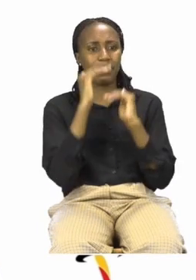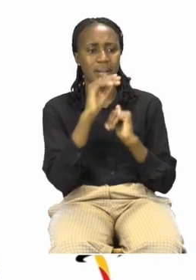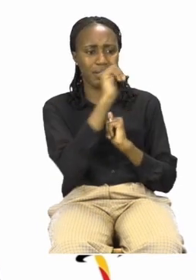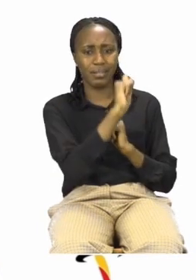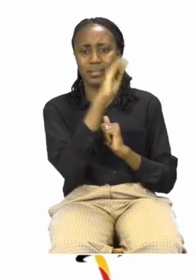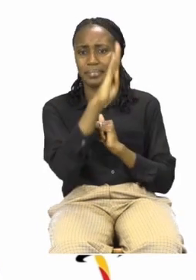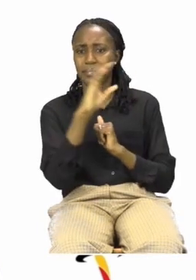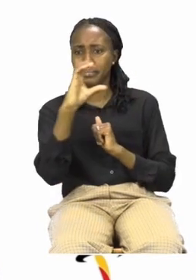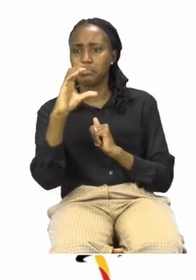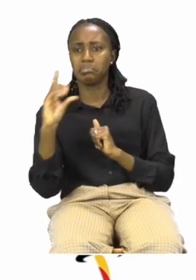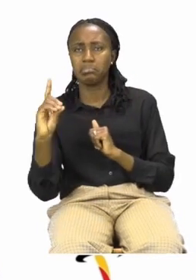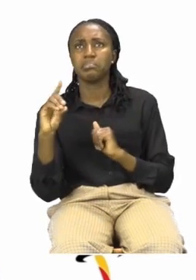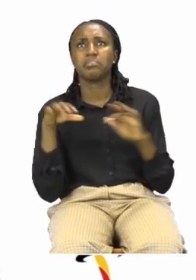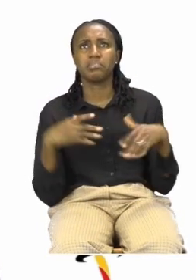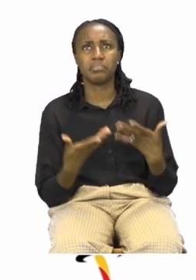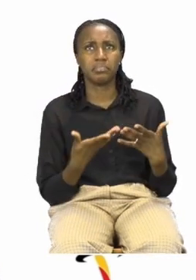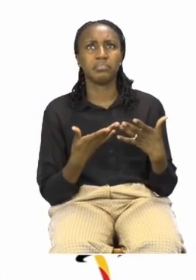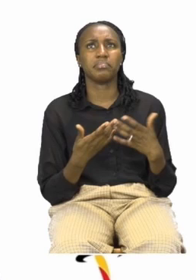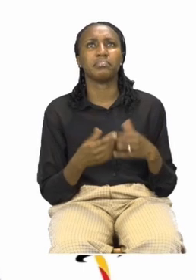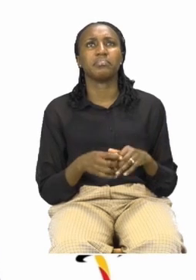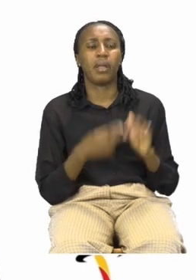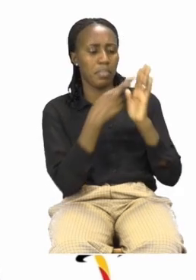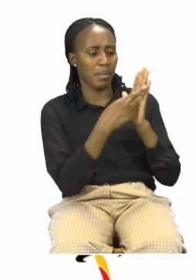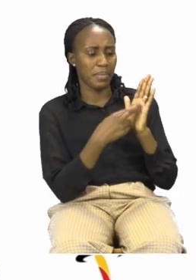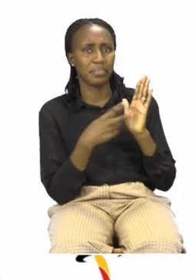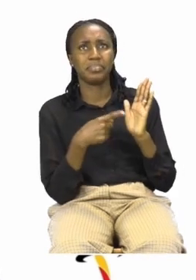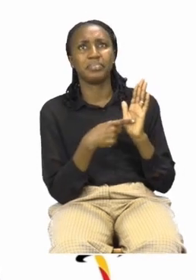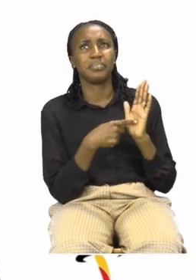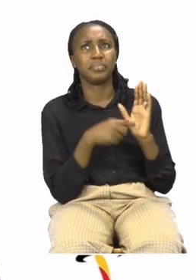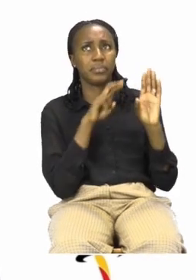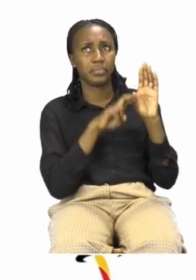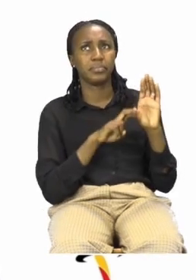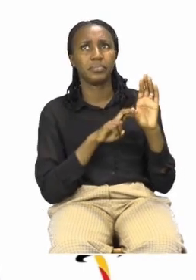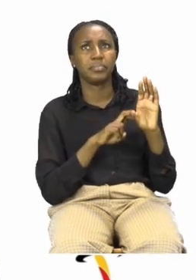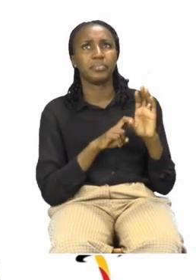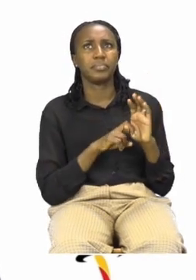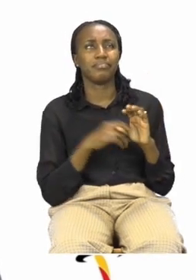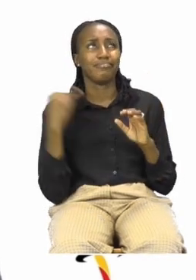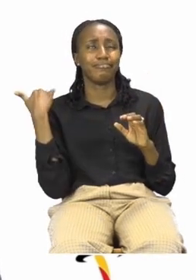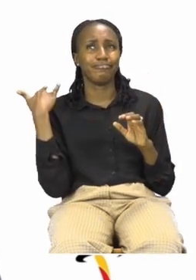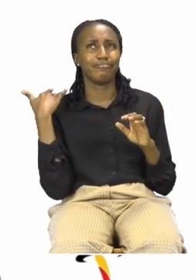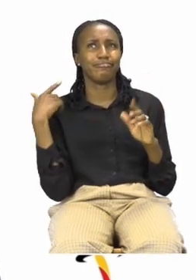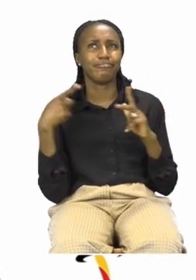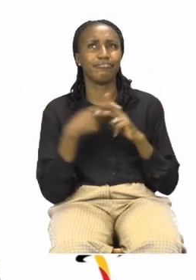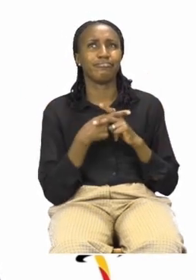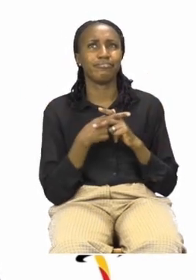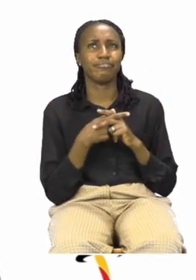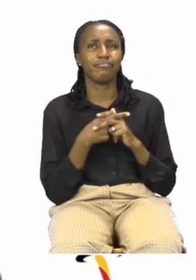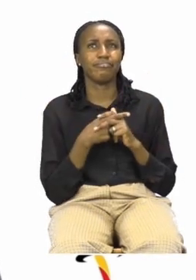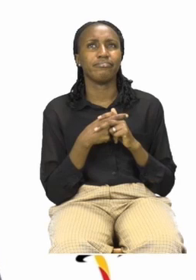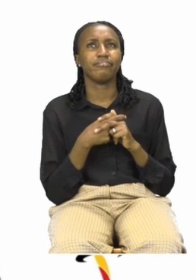C. There's criteria and so on that was set up a while ago. Yes. According to which,